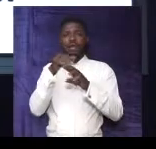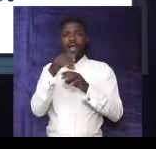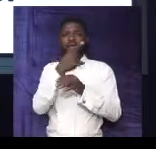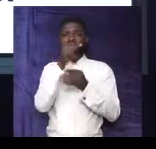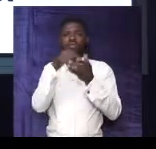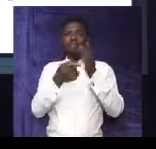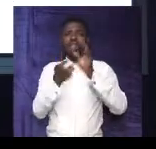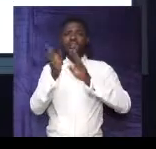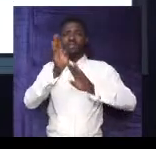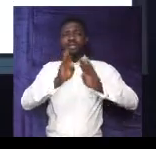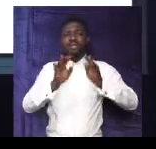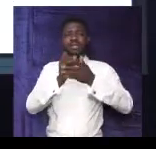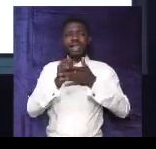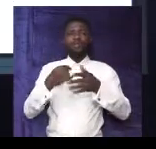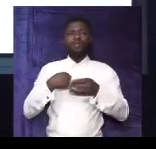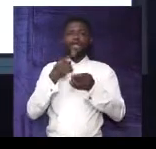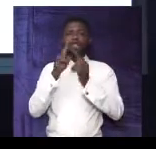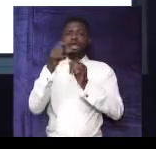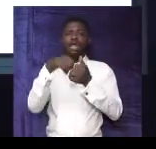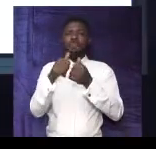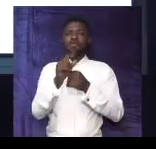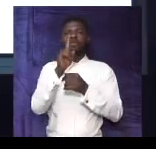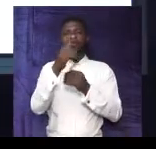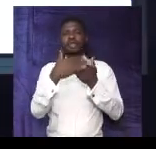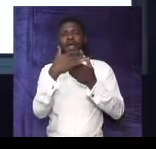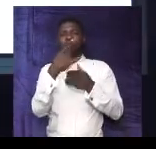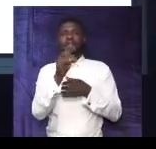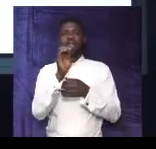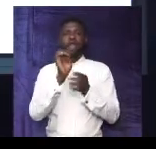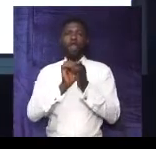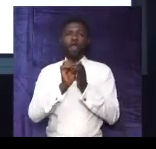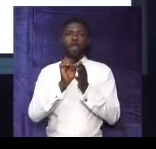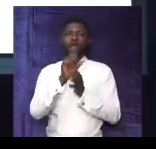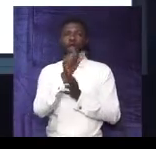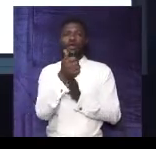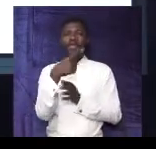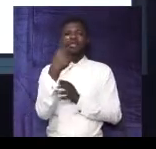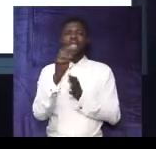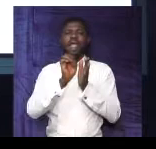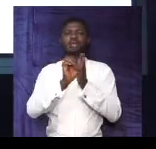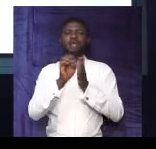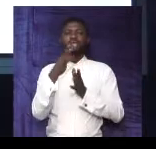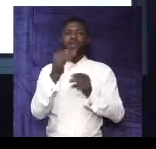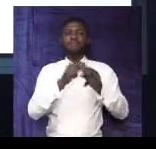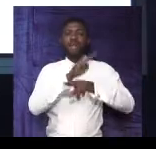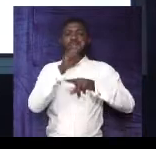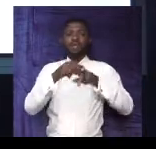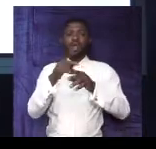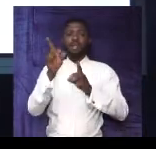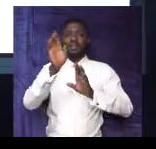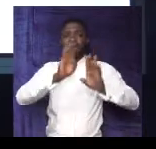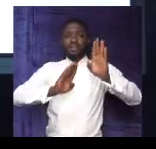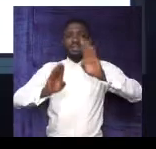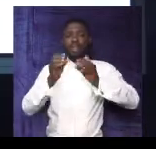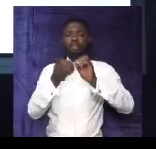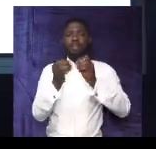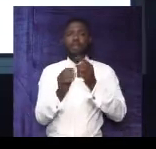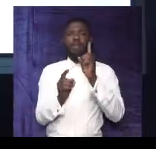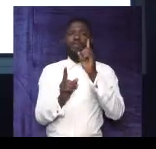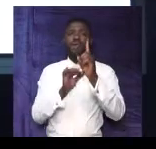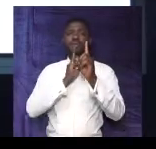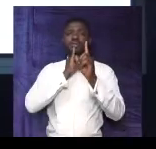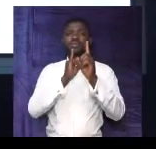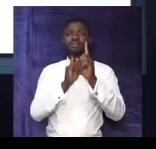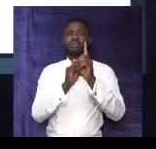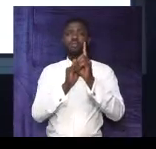let's look at these disasters we are talking about one after the other. Examples of natural disasters. The first one we want